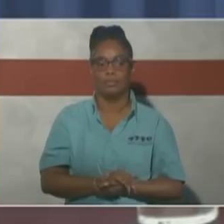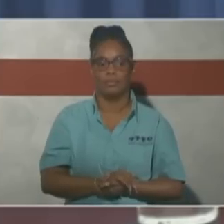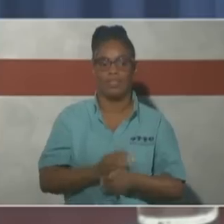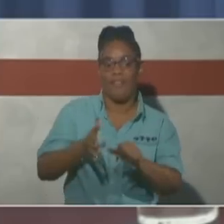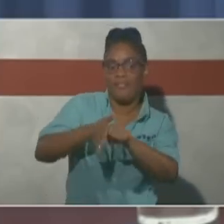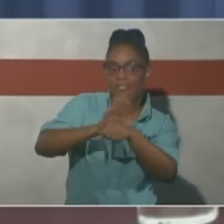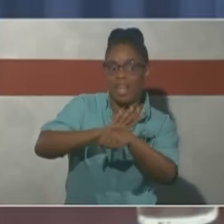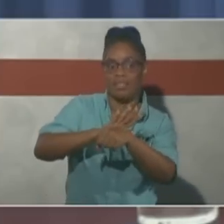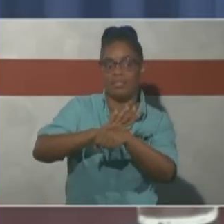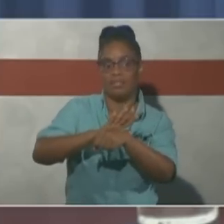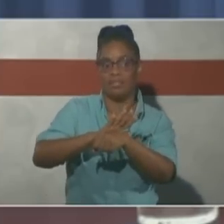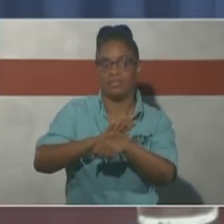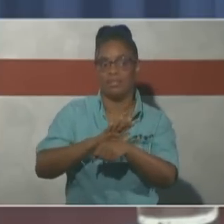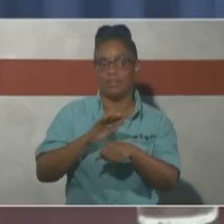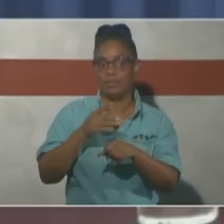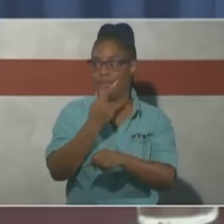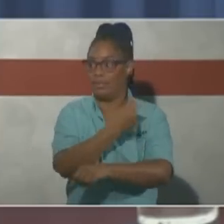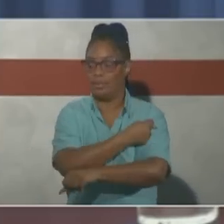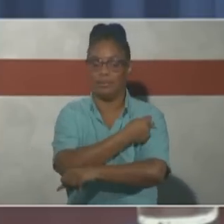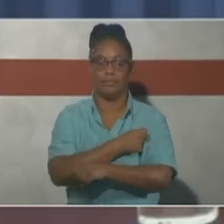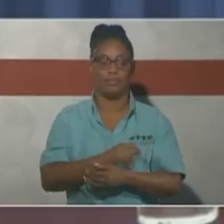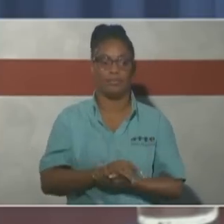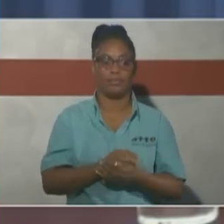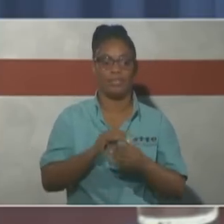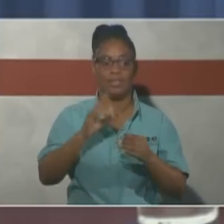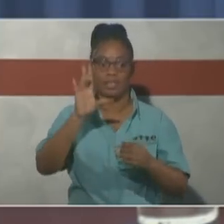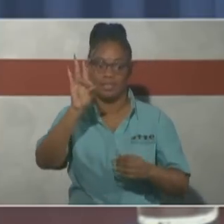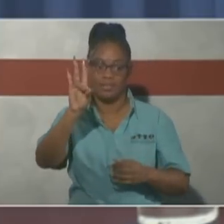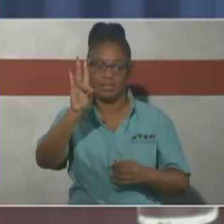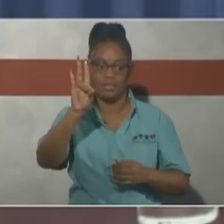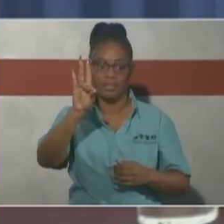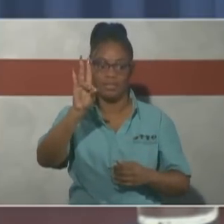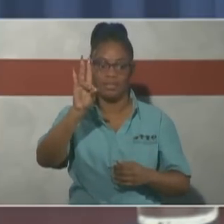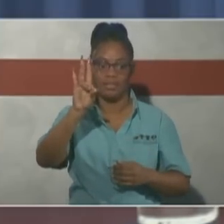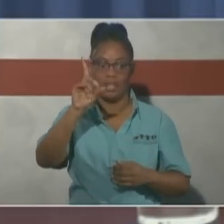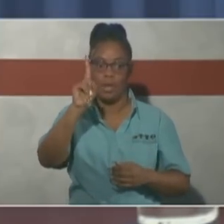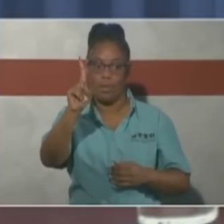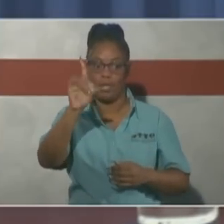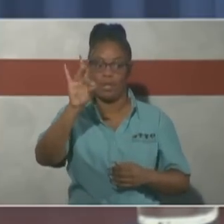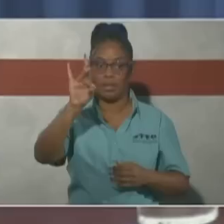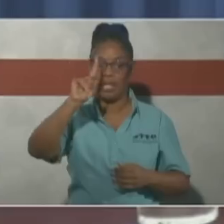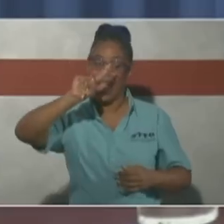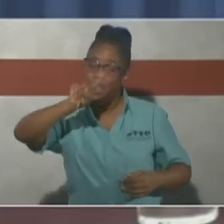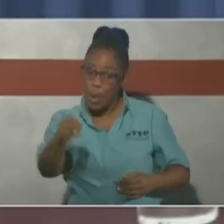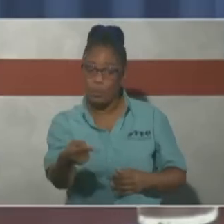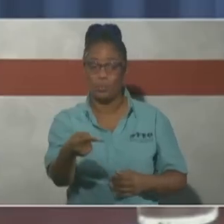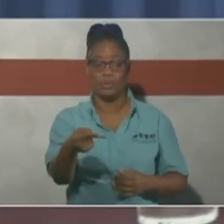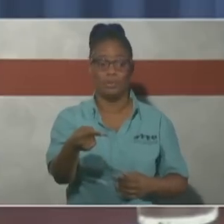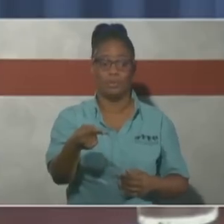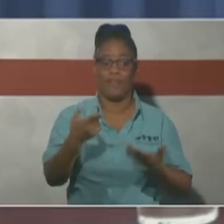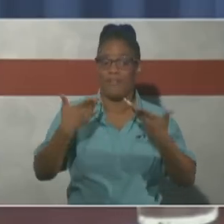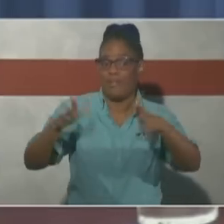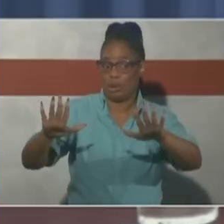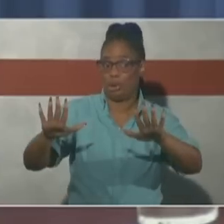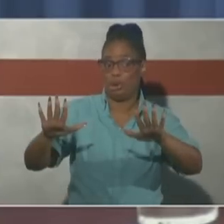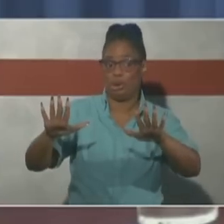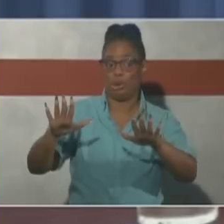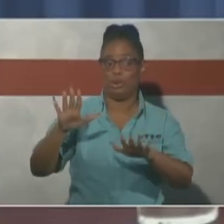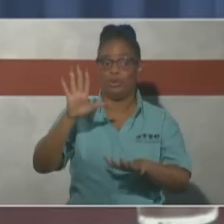distribution drive for influenza. On the COVID-19 front, to